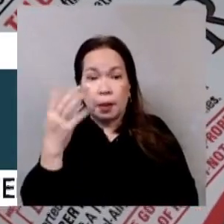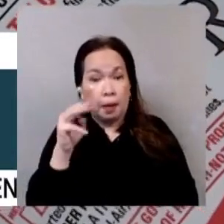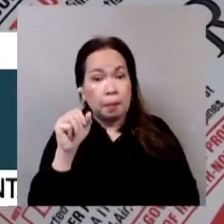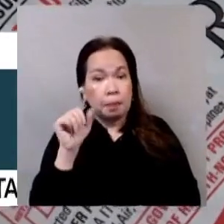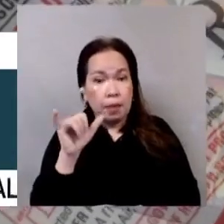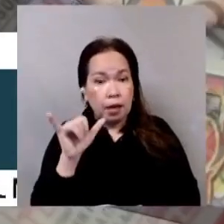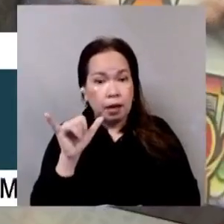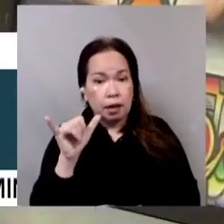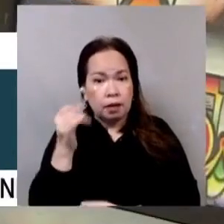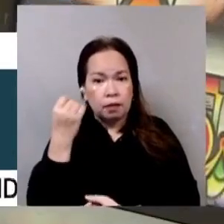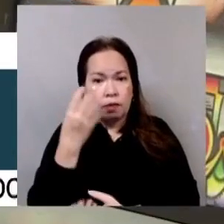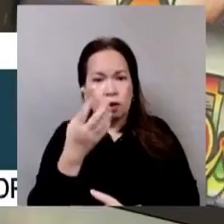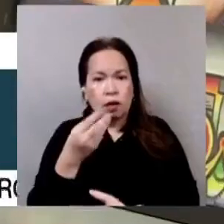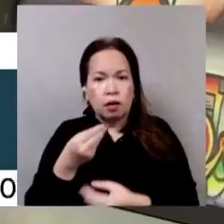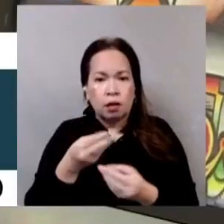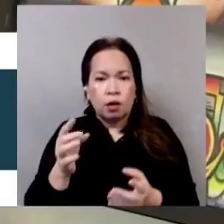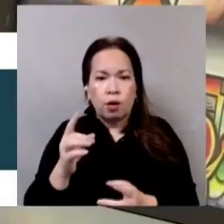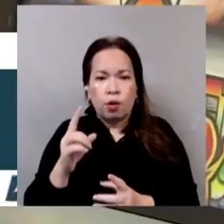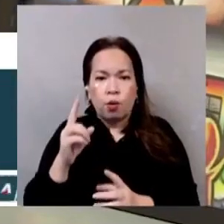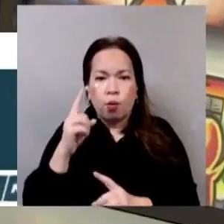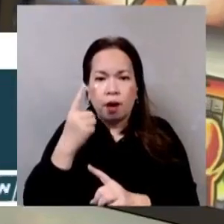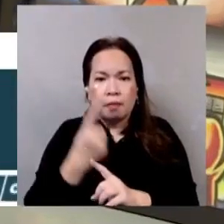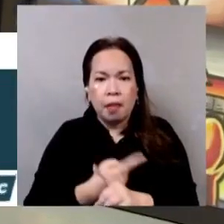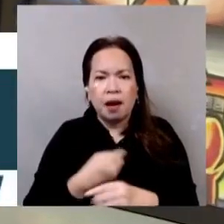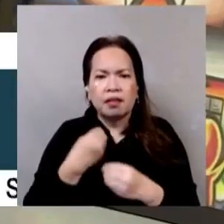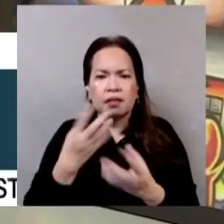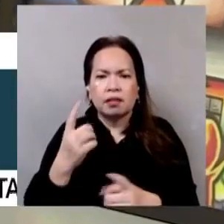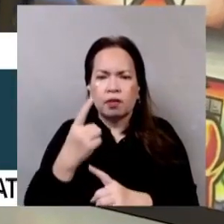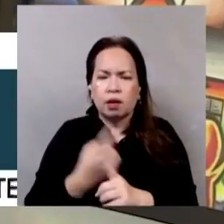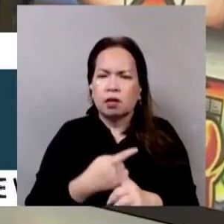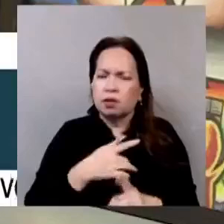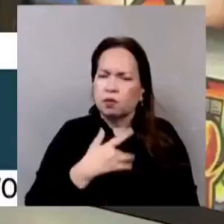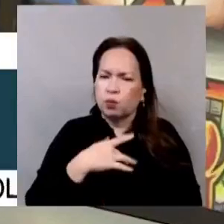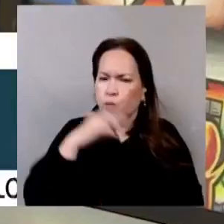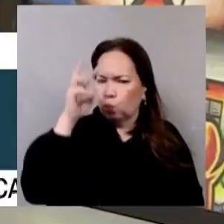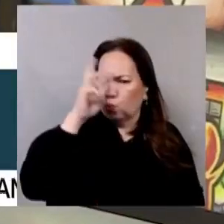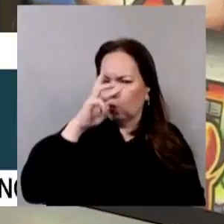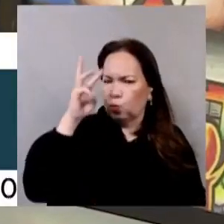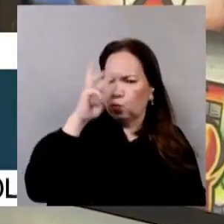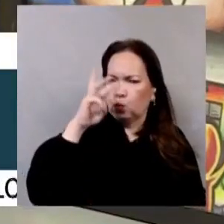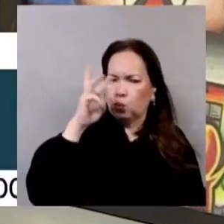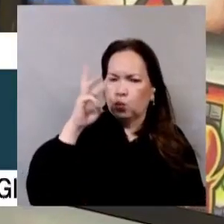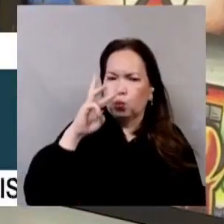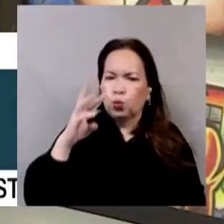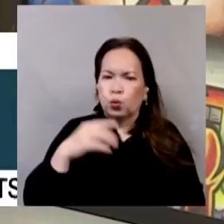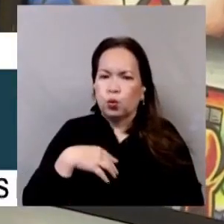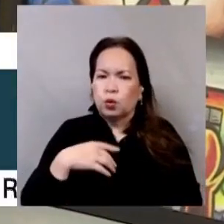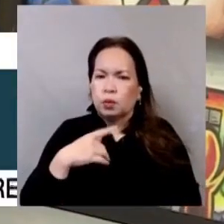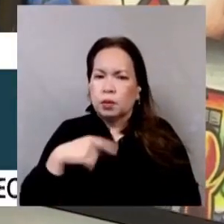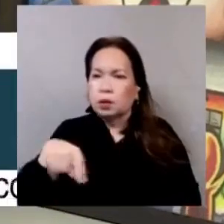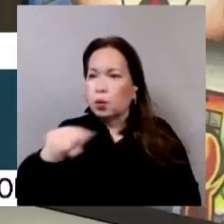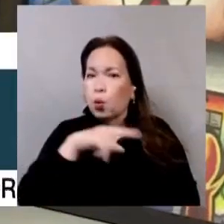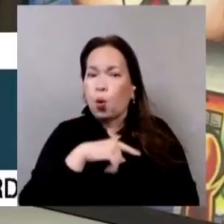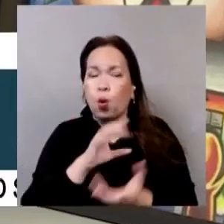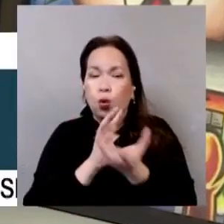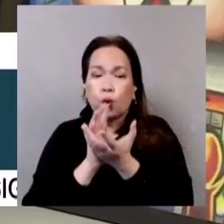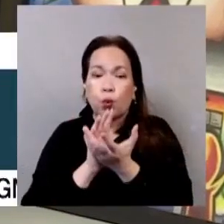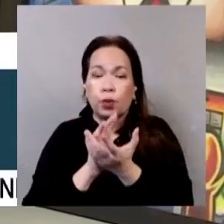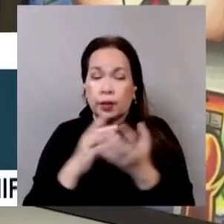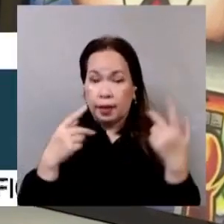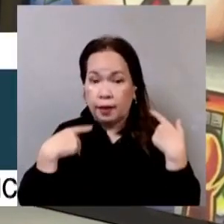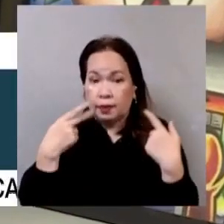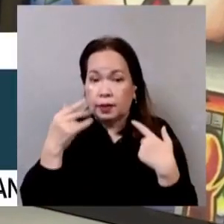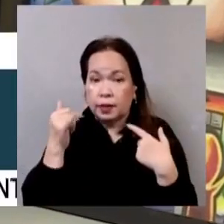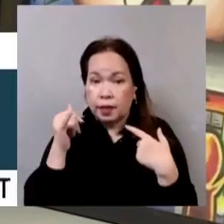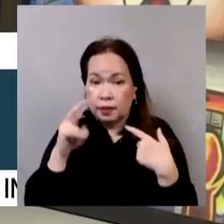nagsimula ng magbigay ng 1 month na lang. So, nakaka-trigger siya, no? Nag-aalala yung mga community, ang mga client